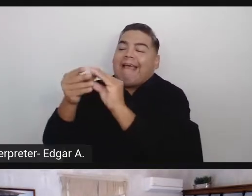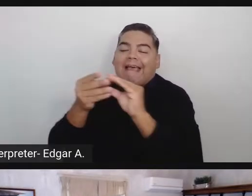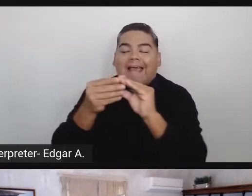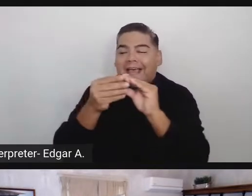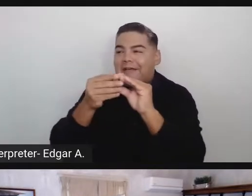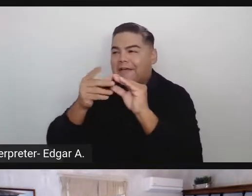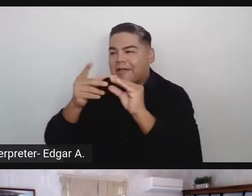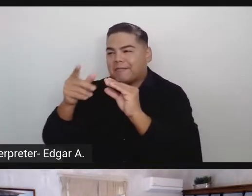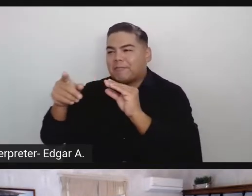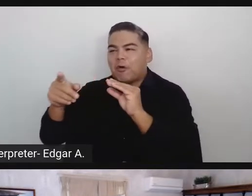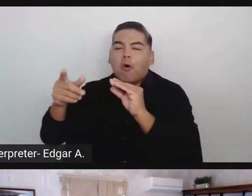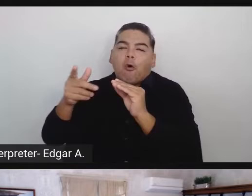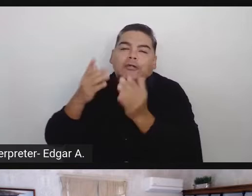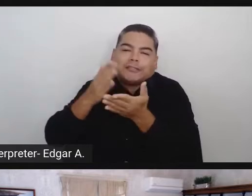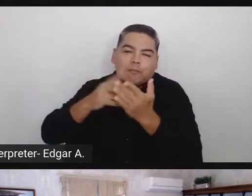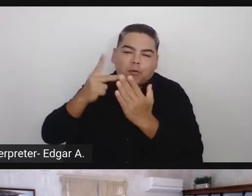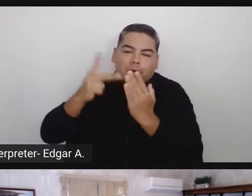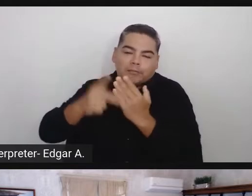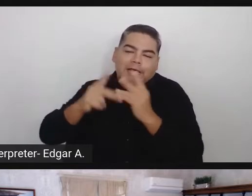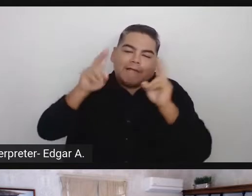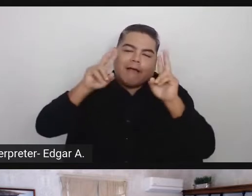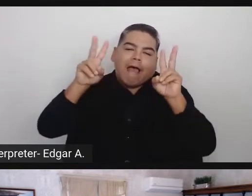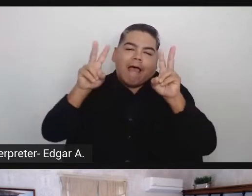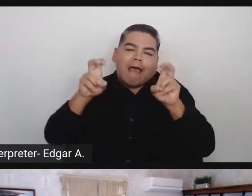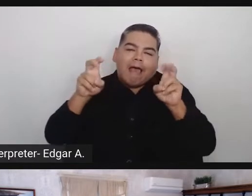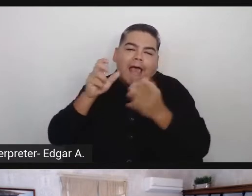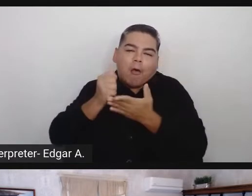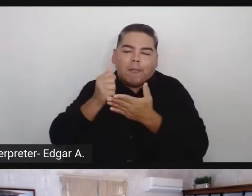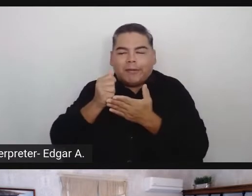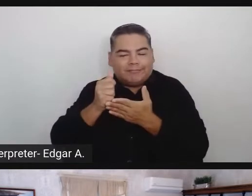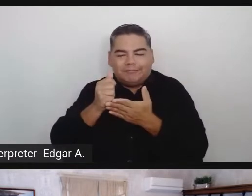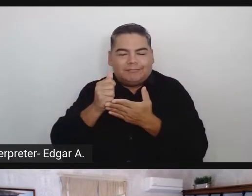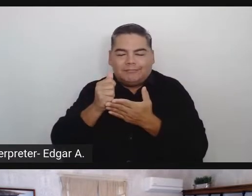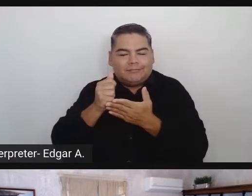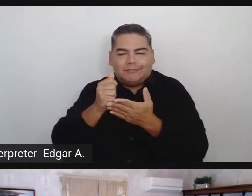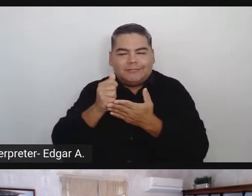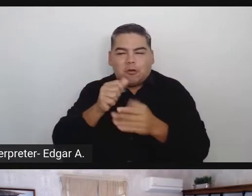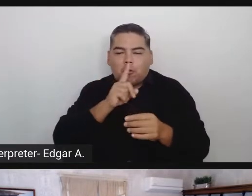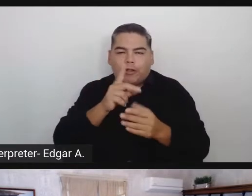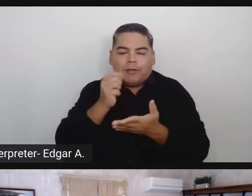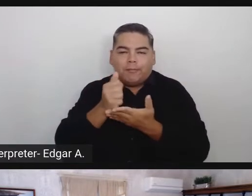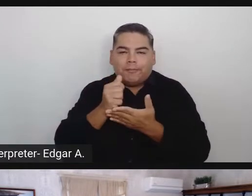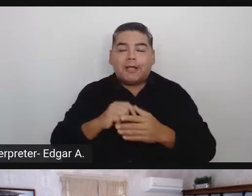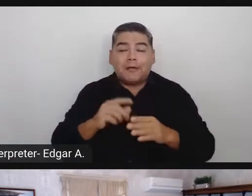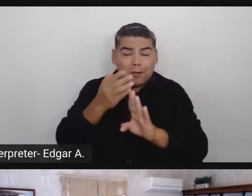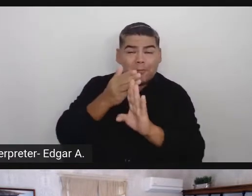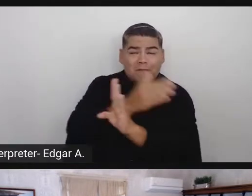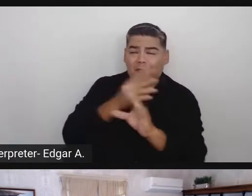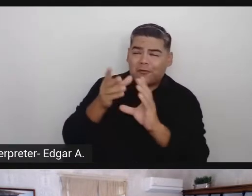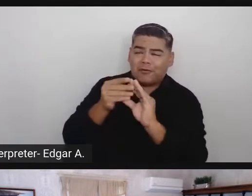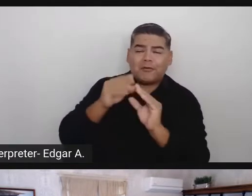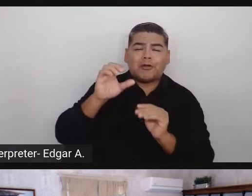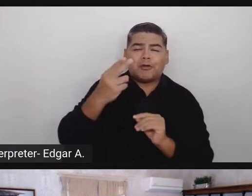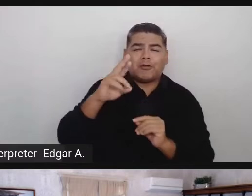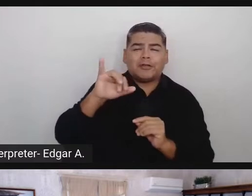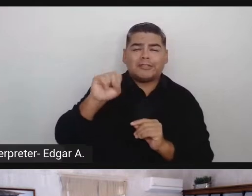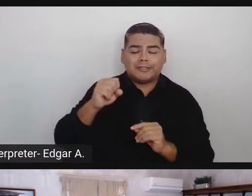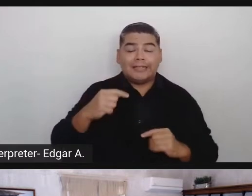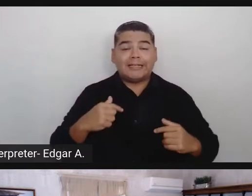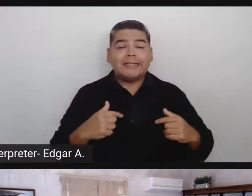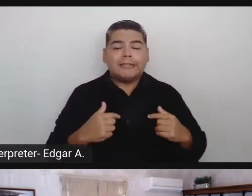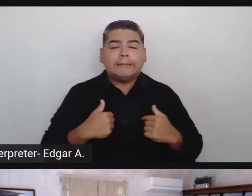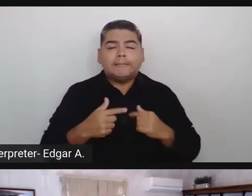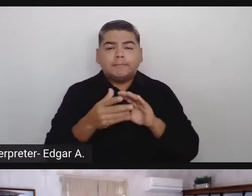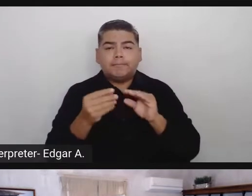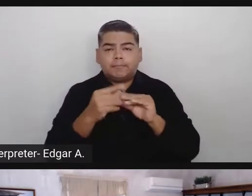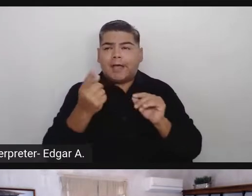help. Before I kick it over to Chris, I'll add that we actually had a really big client who is like a well-known national brand that